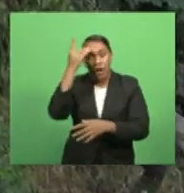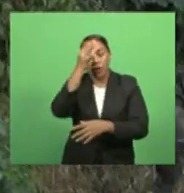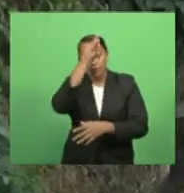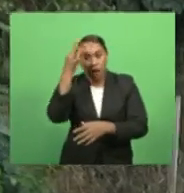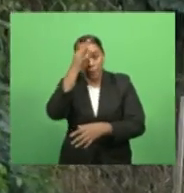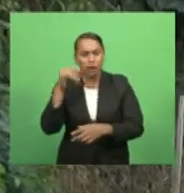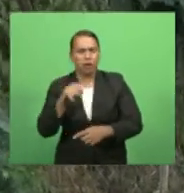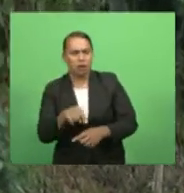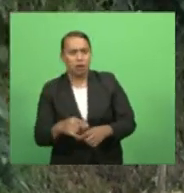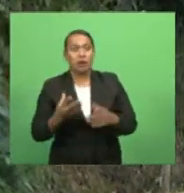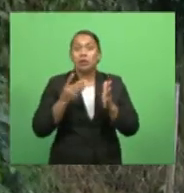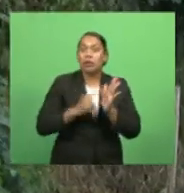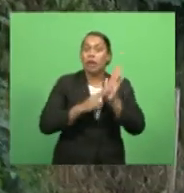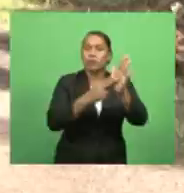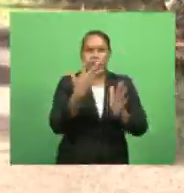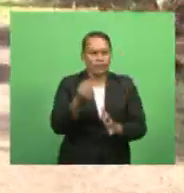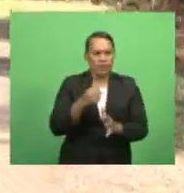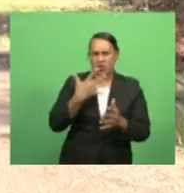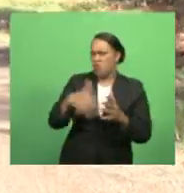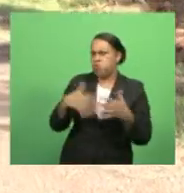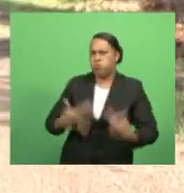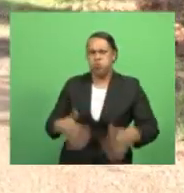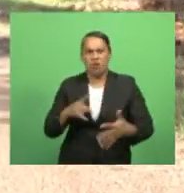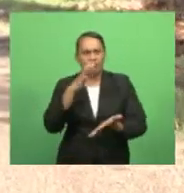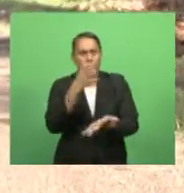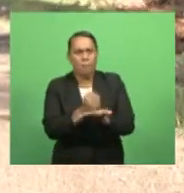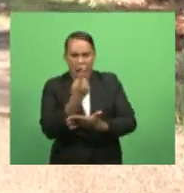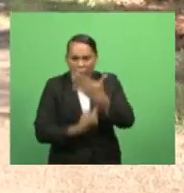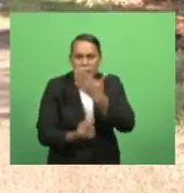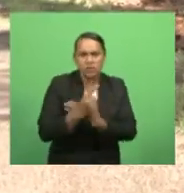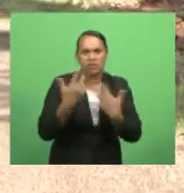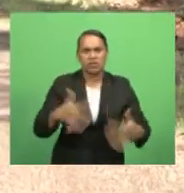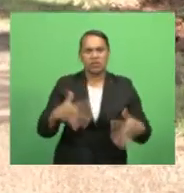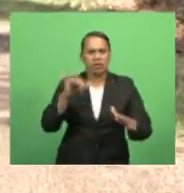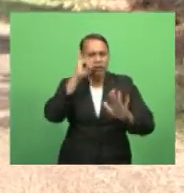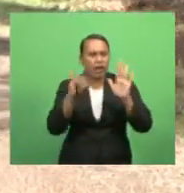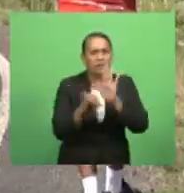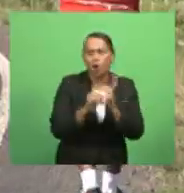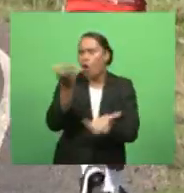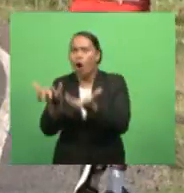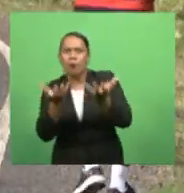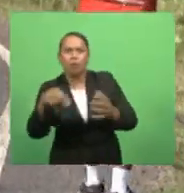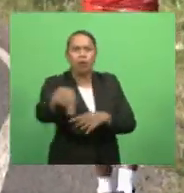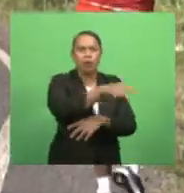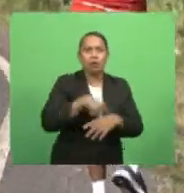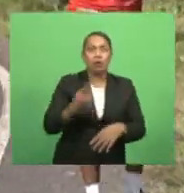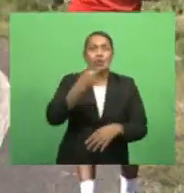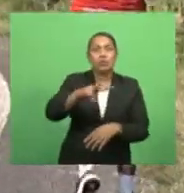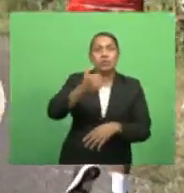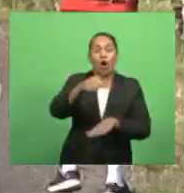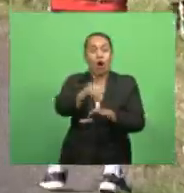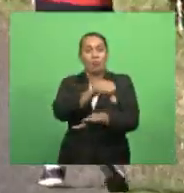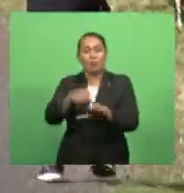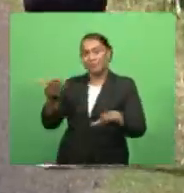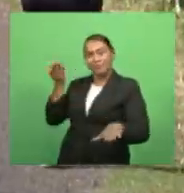the highest number of confirmed dengue fever cases compared to the other divisions. As of 26th April, the number of